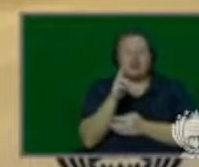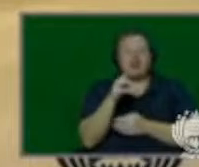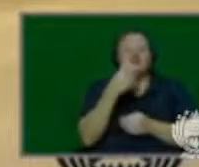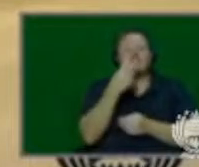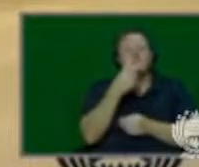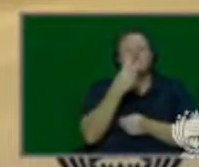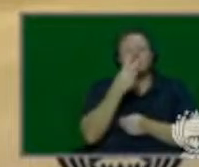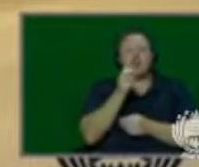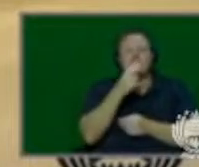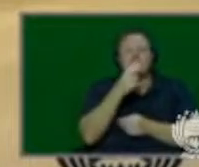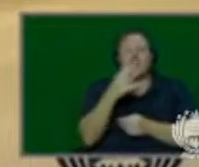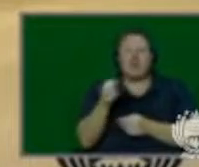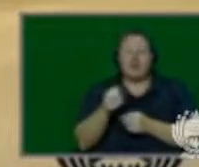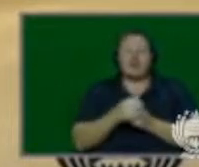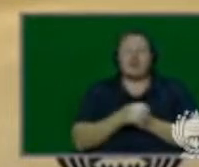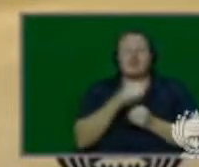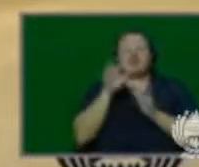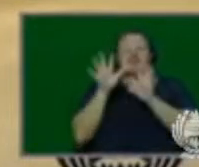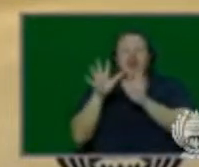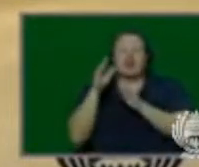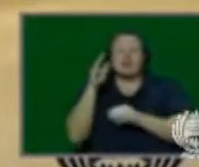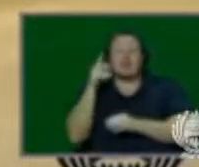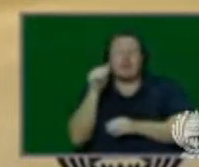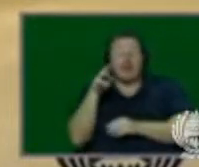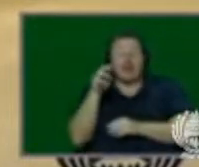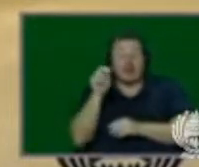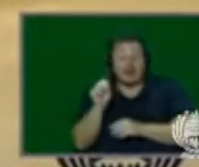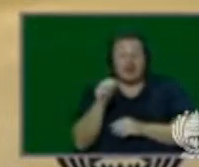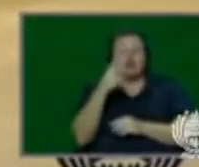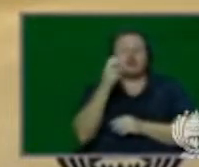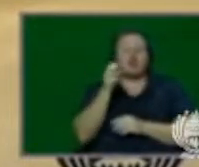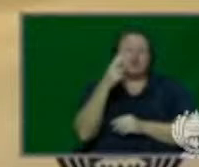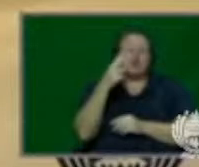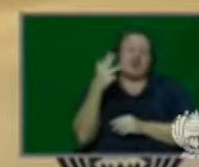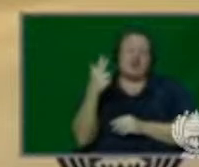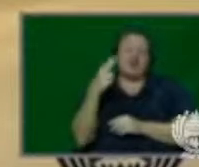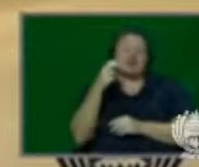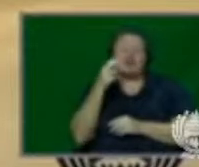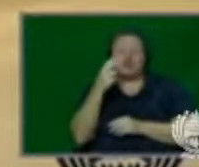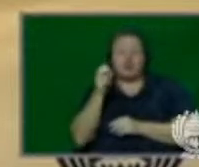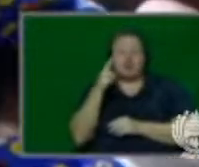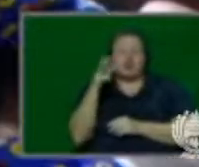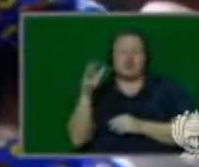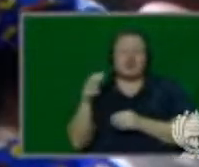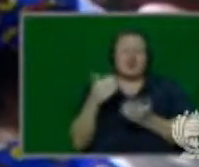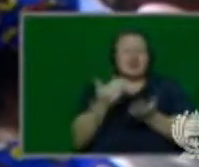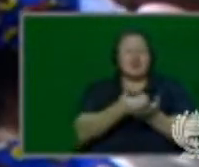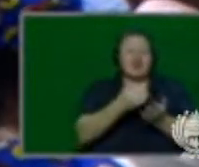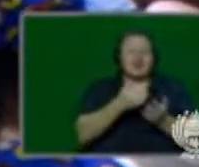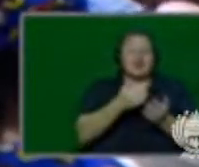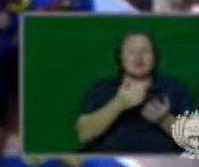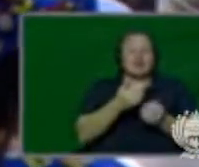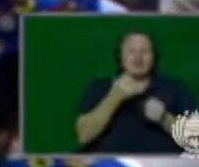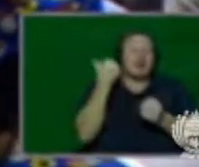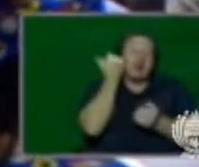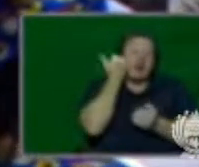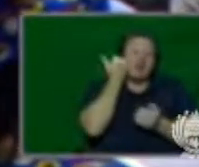10 billion in 28-29. This will result in a saving for the government of about 20 billion